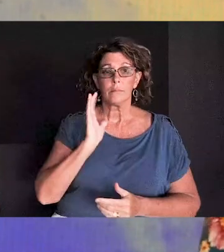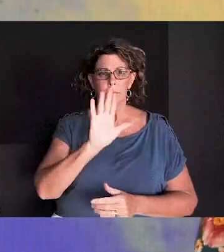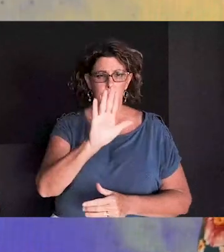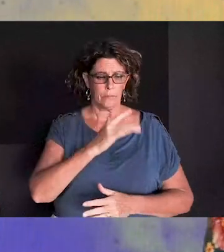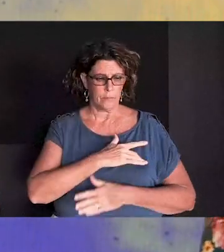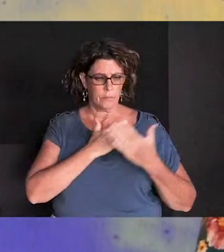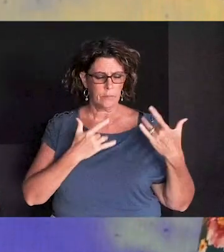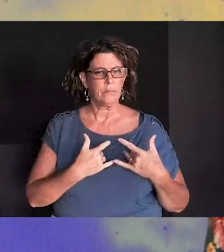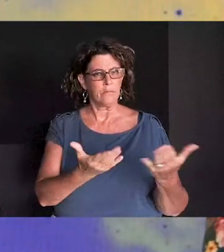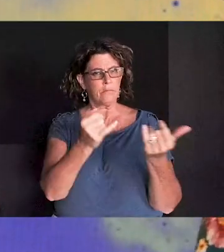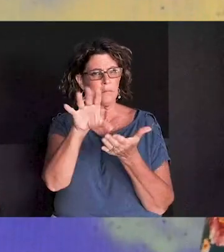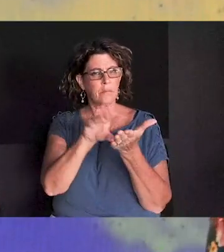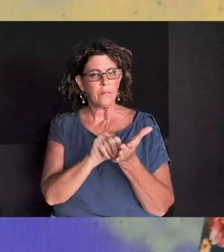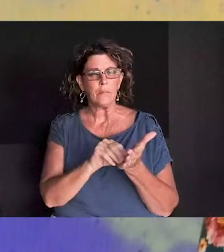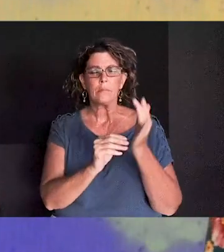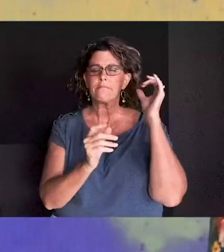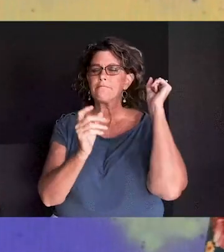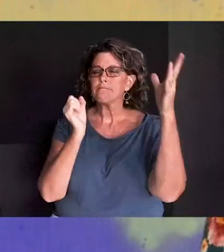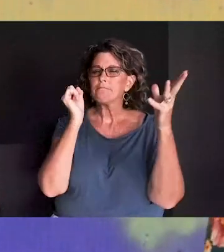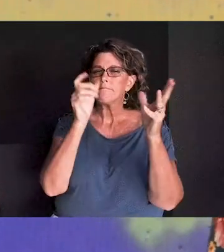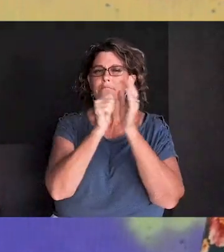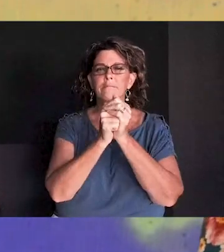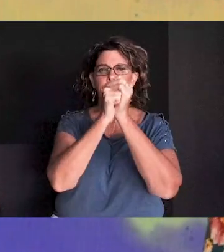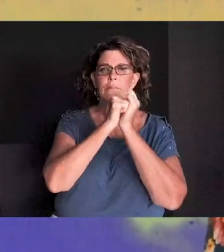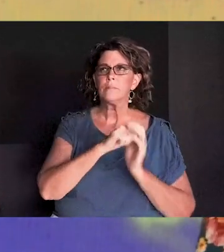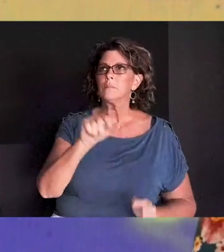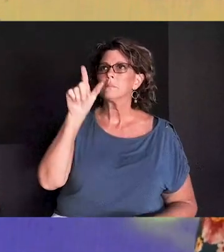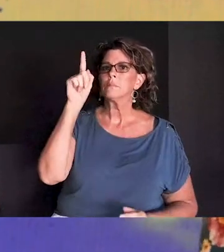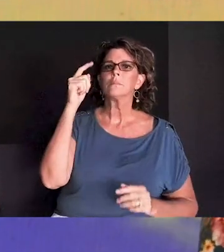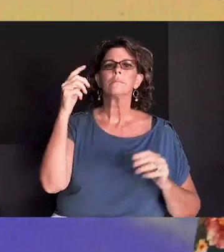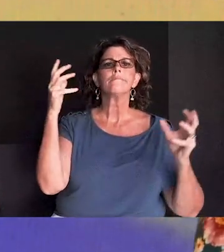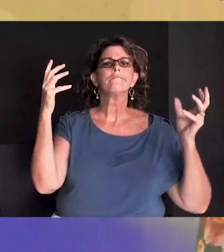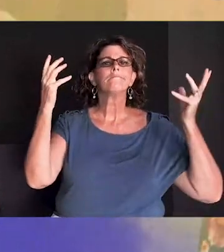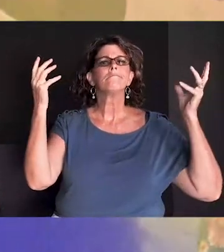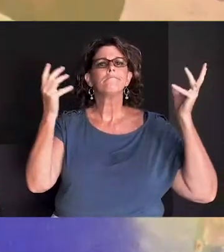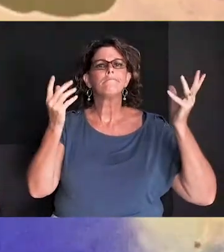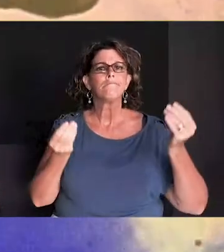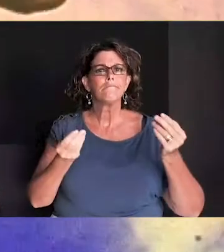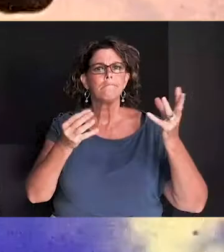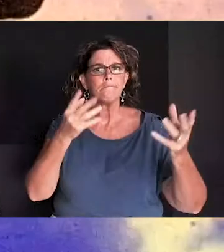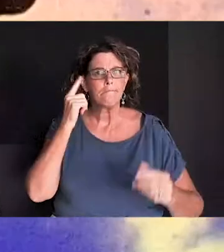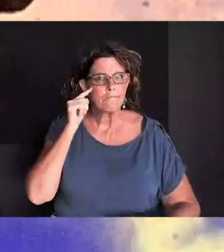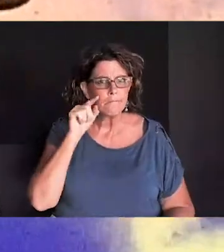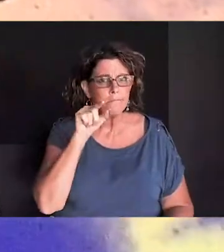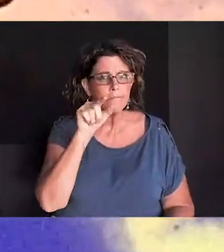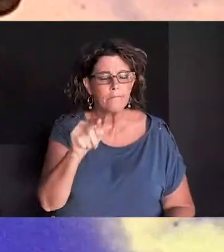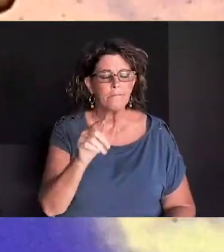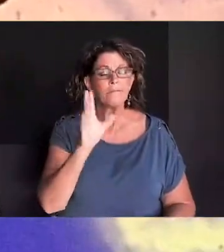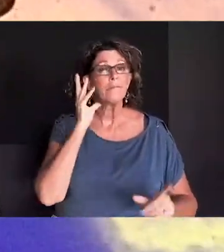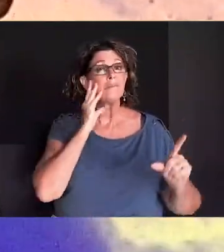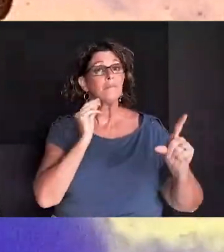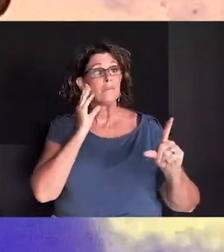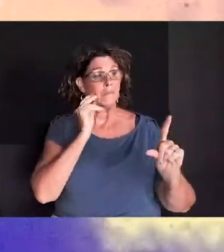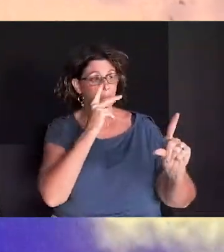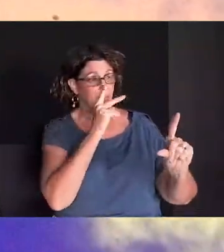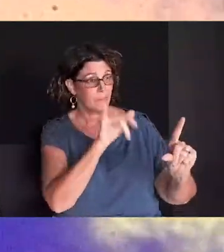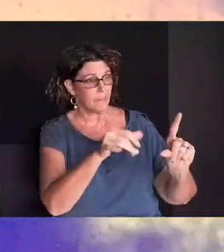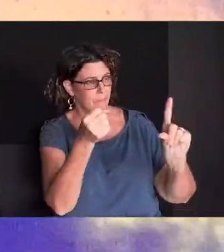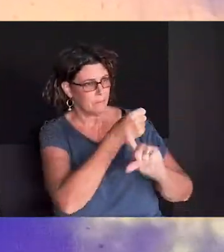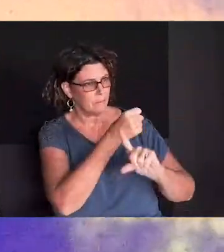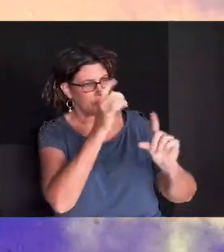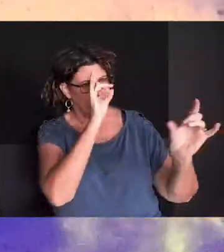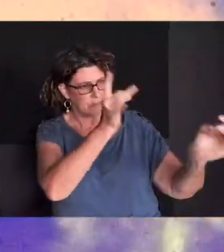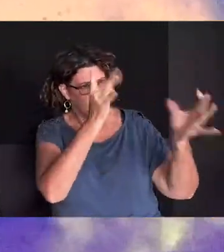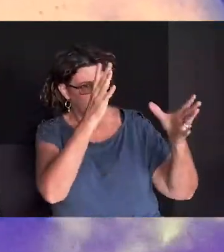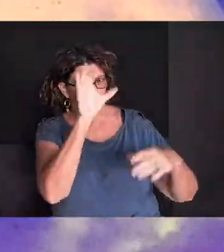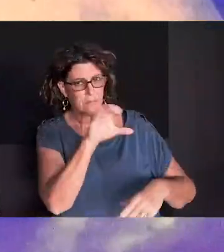would sing along with us. You know what? What was meant for an implement of torture, the cross, the cruel cross that they hung